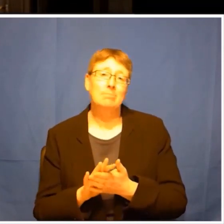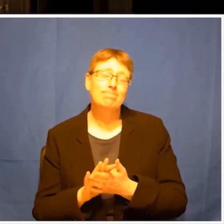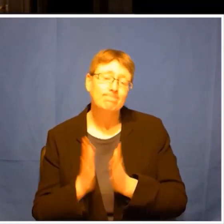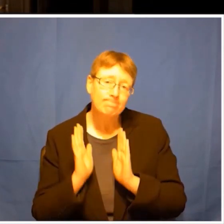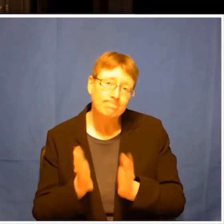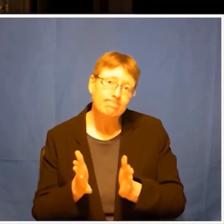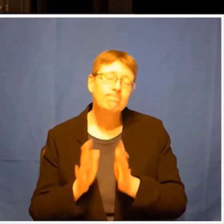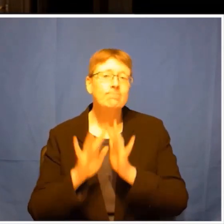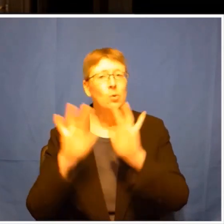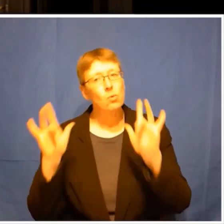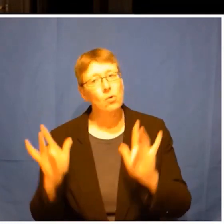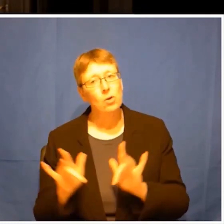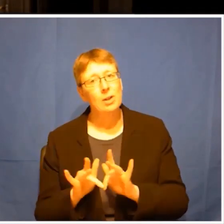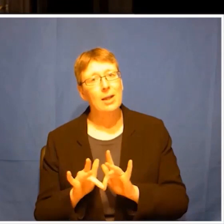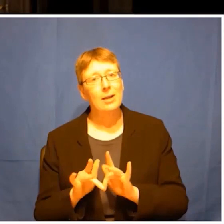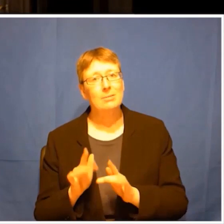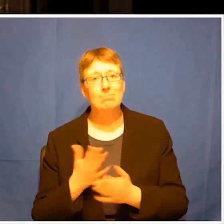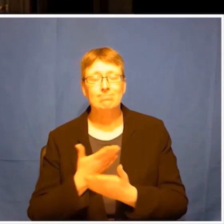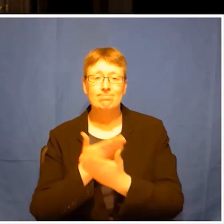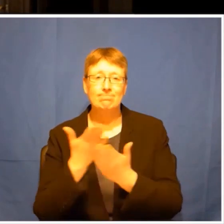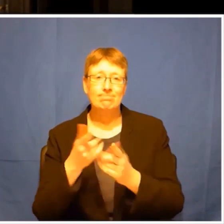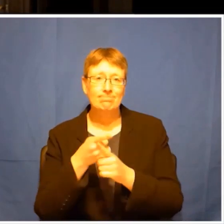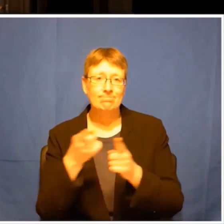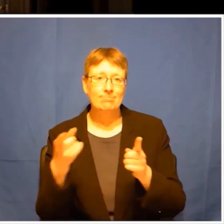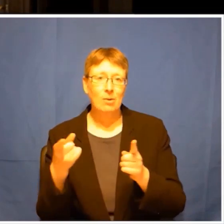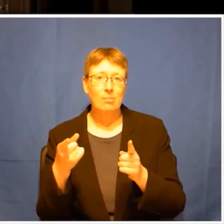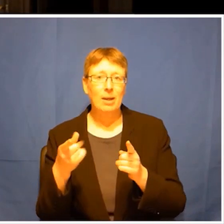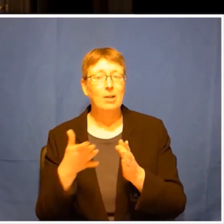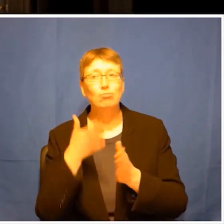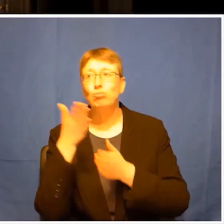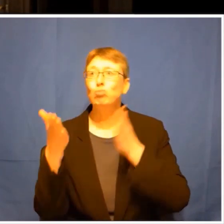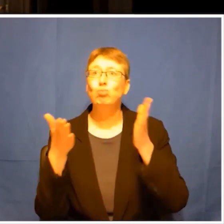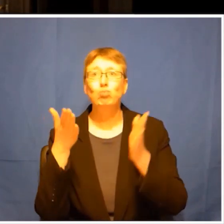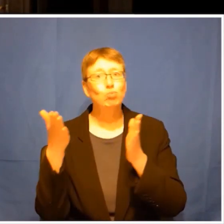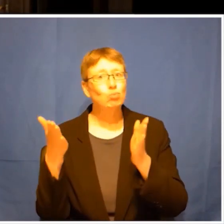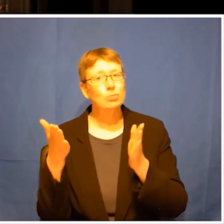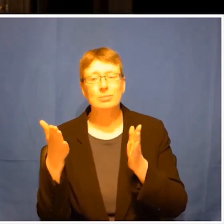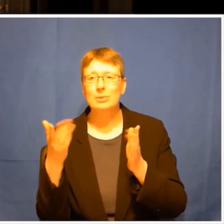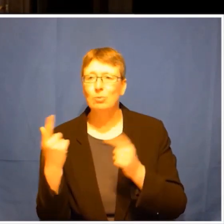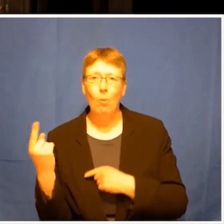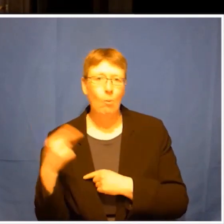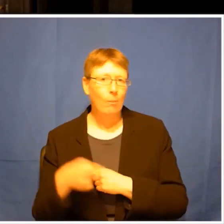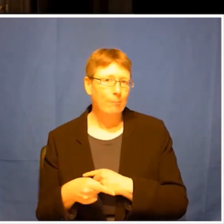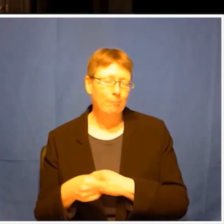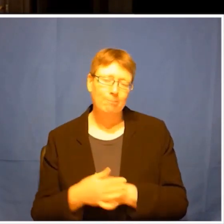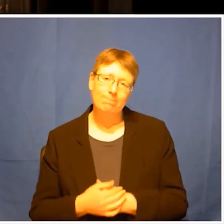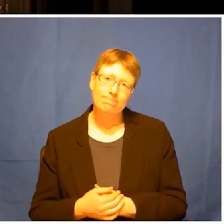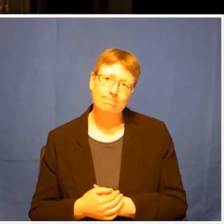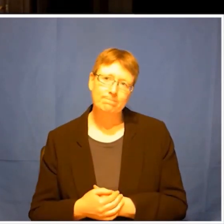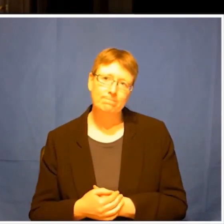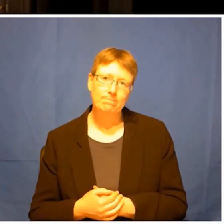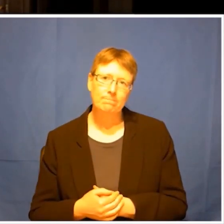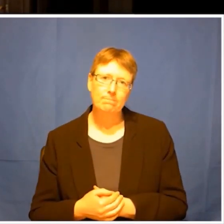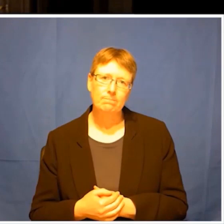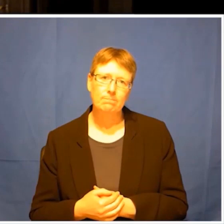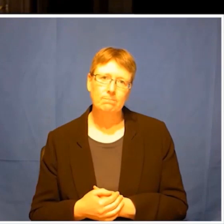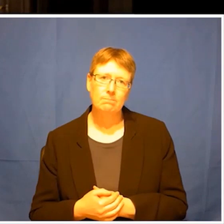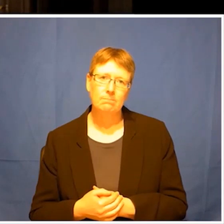video recording, and you will all be somewhere in the world, but not here in McEwen Hall with me.